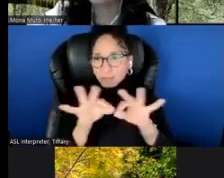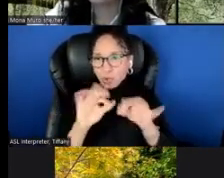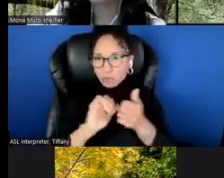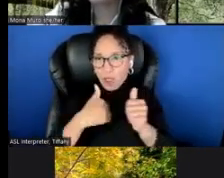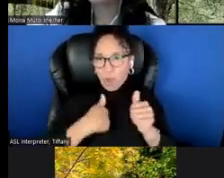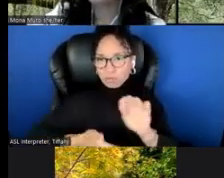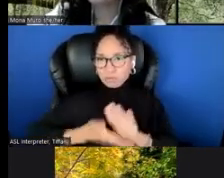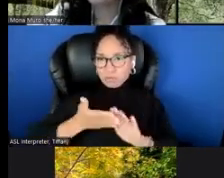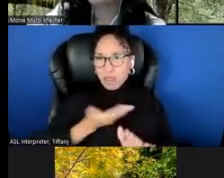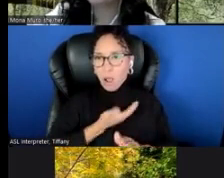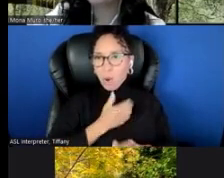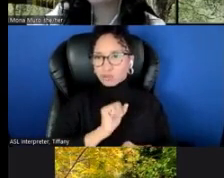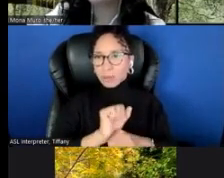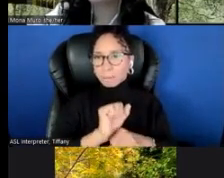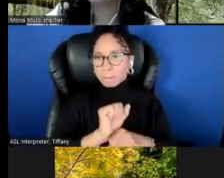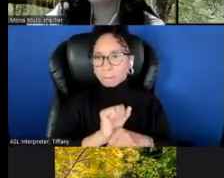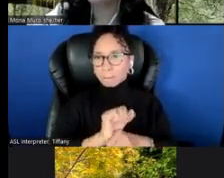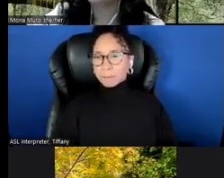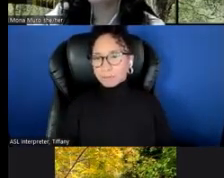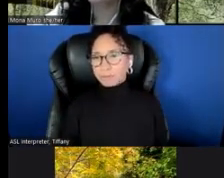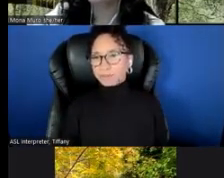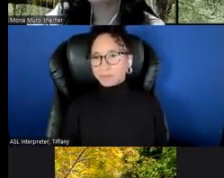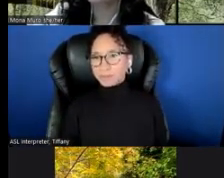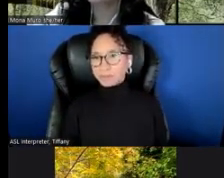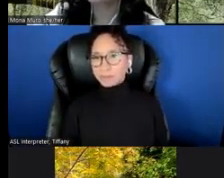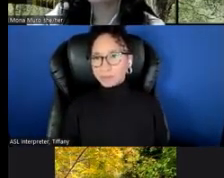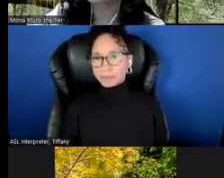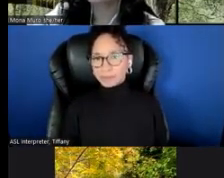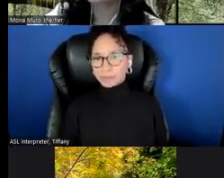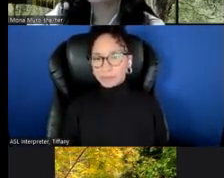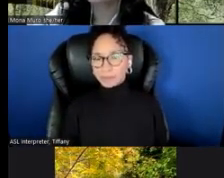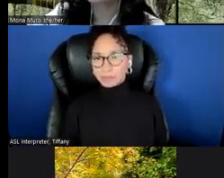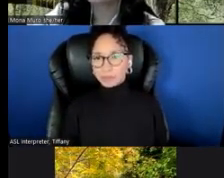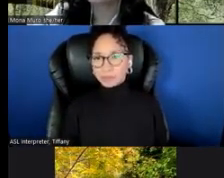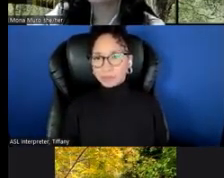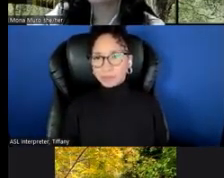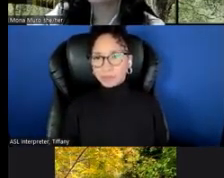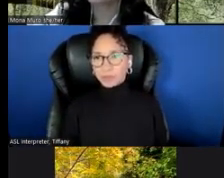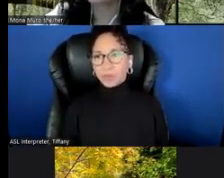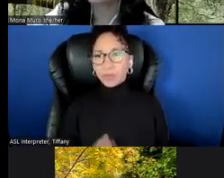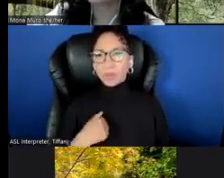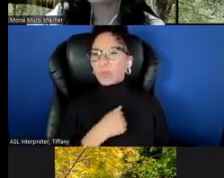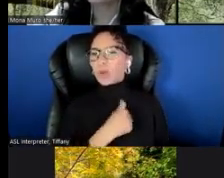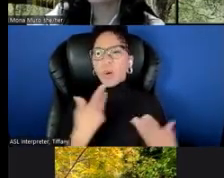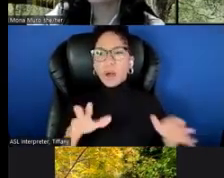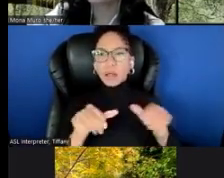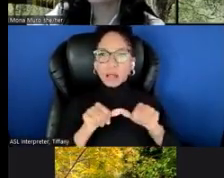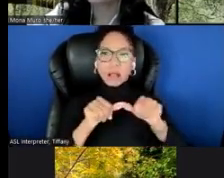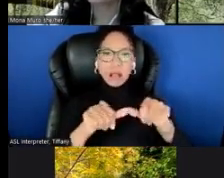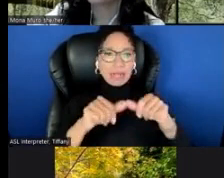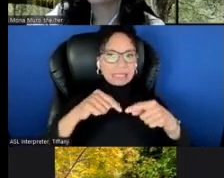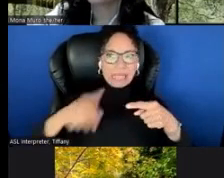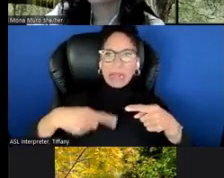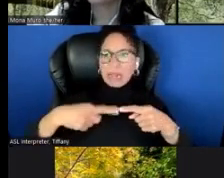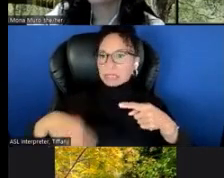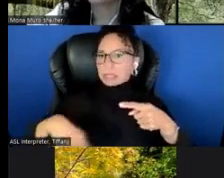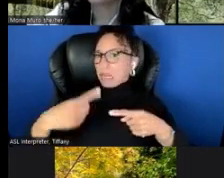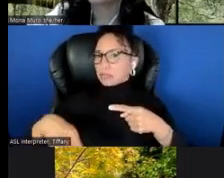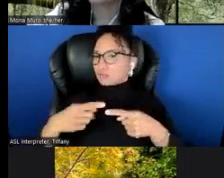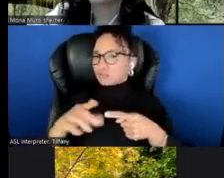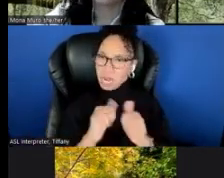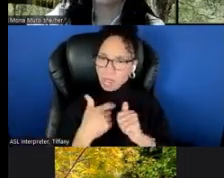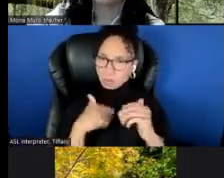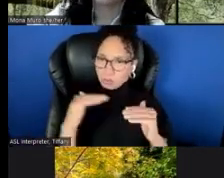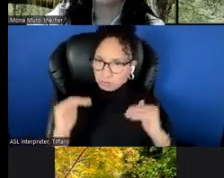not reproducing the advantages and disadvantages that are distributed in a particular way in our society.